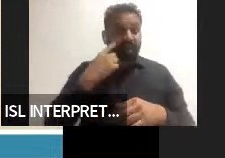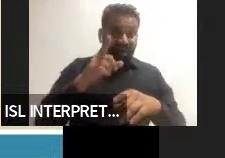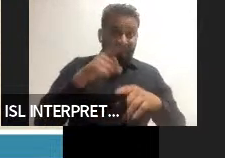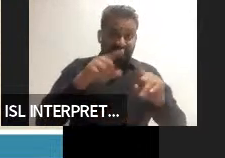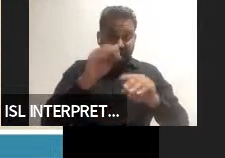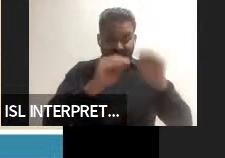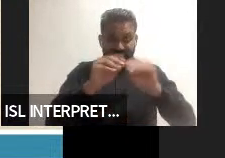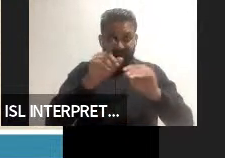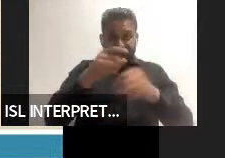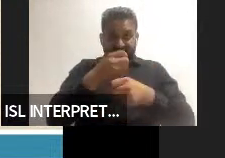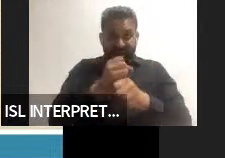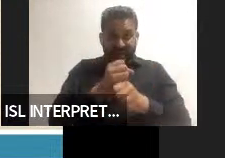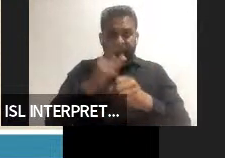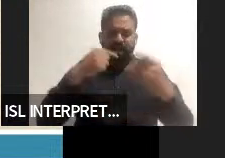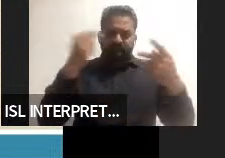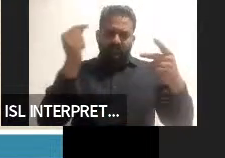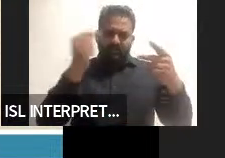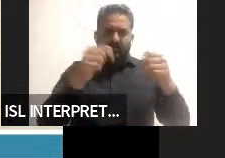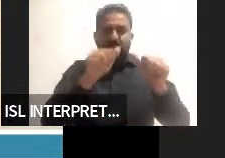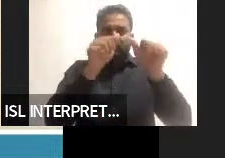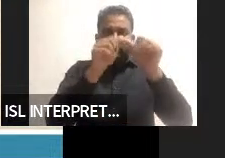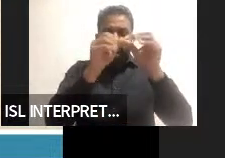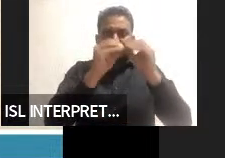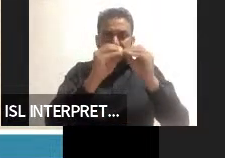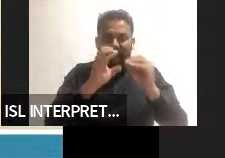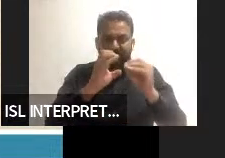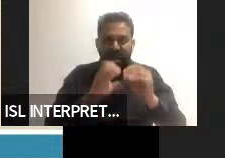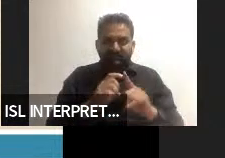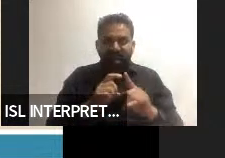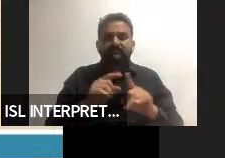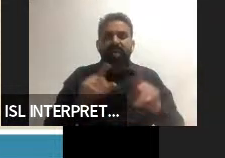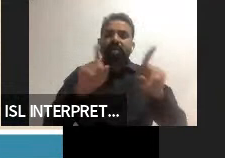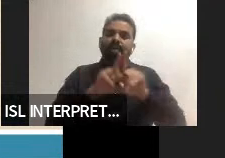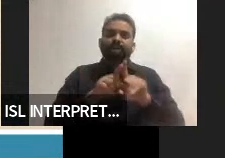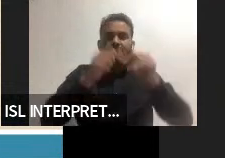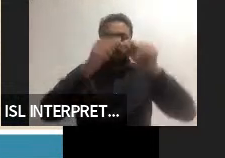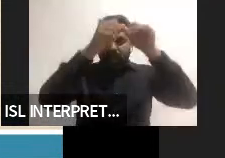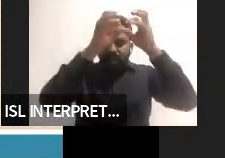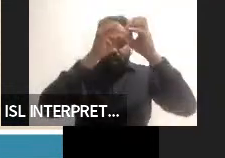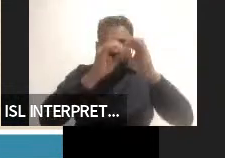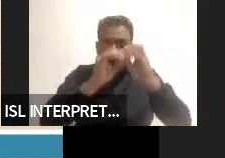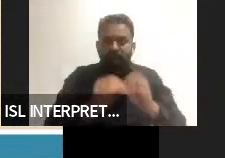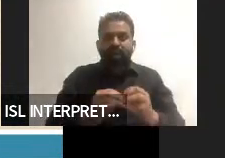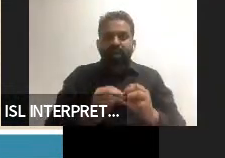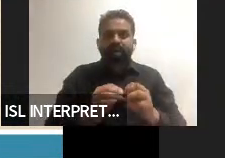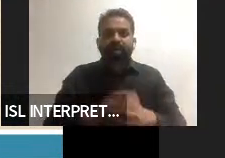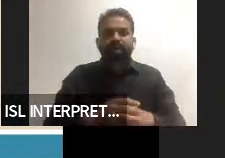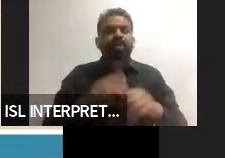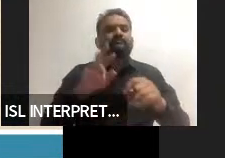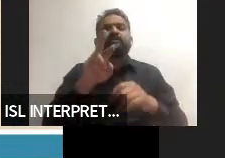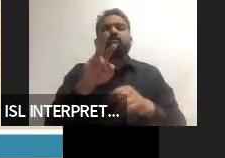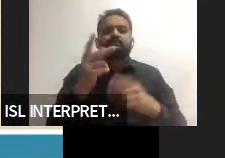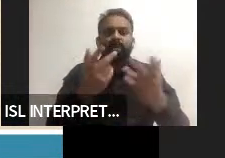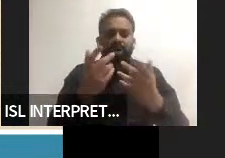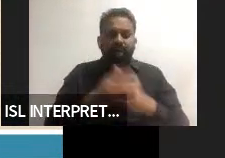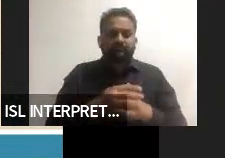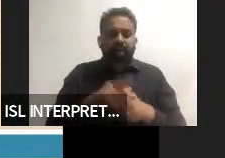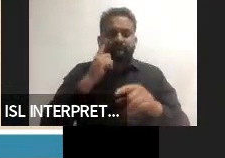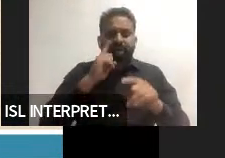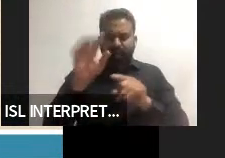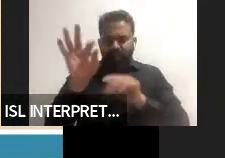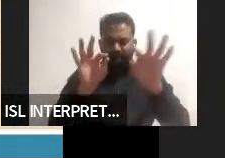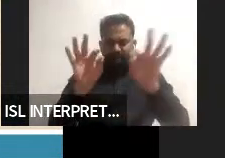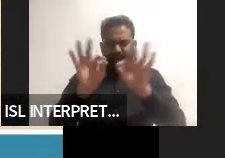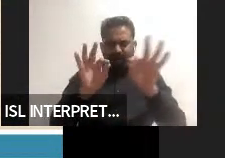please list it in alphabetical order. Alphabetical order can also be selected